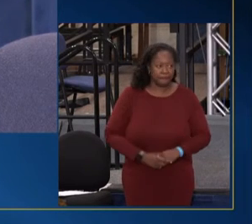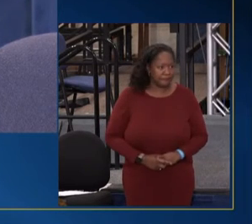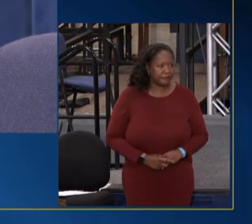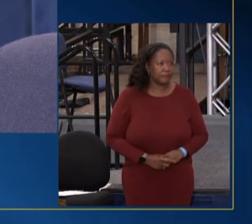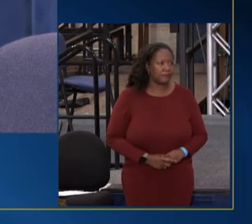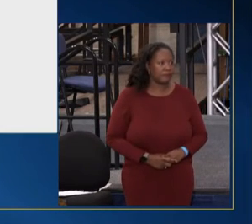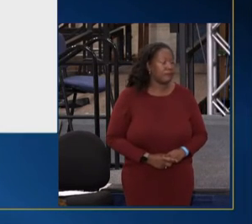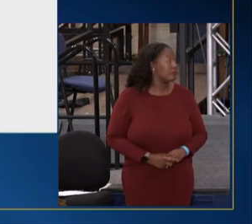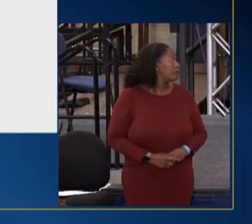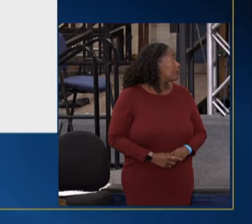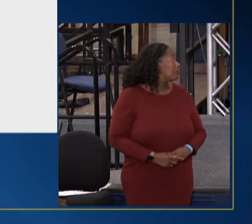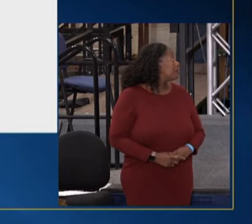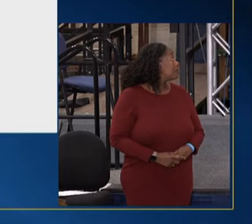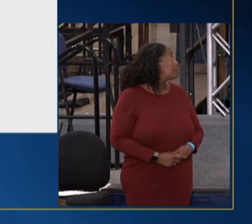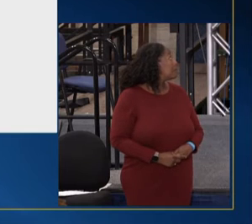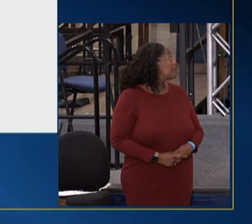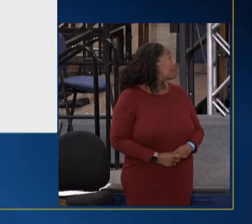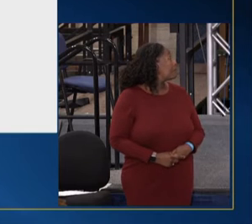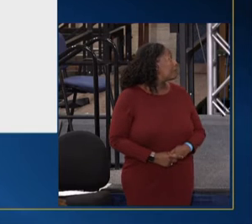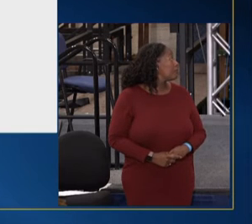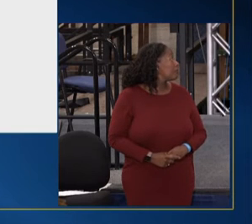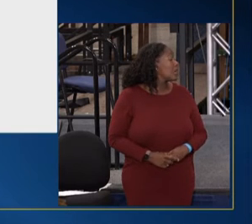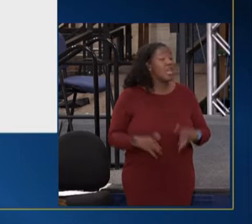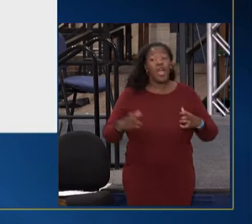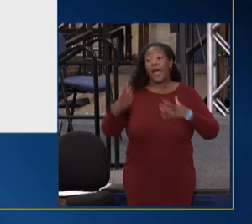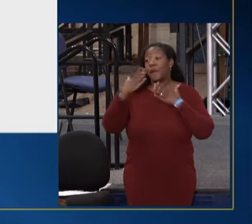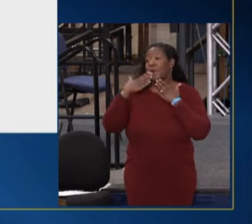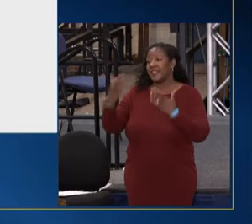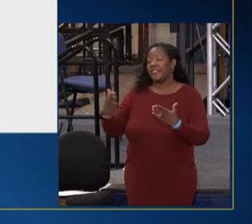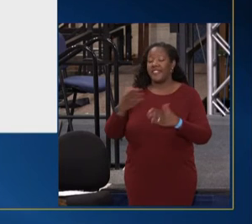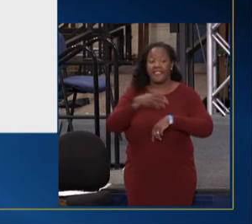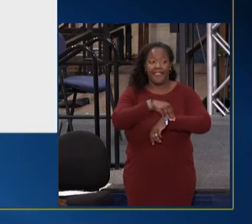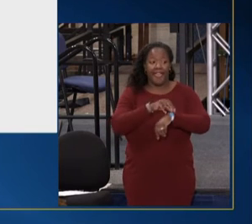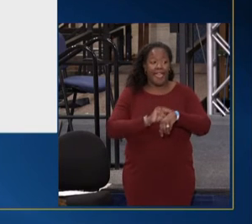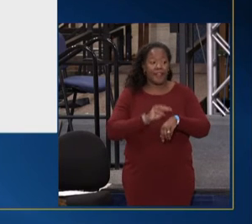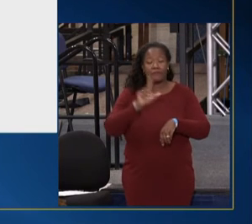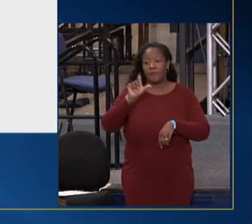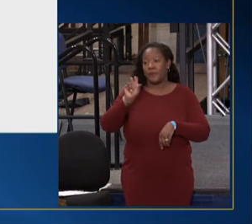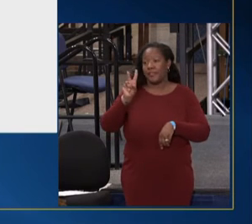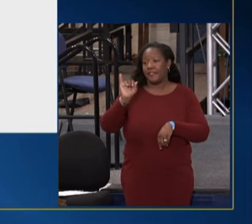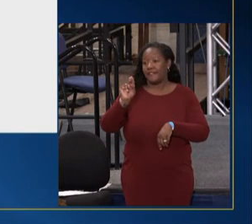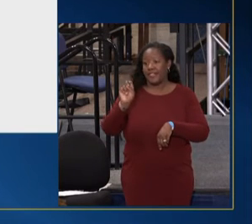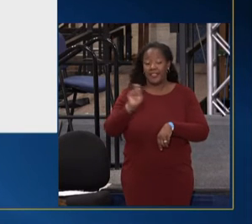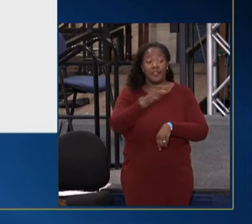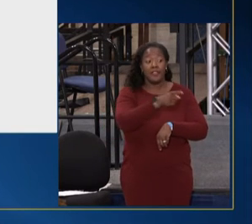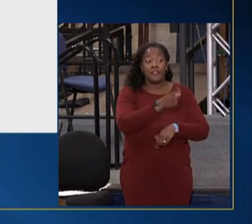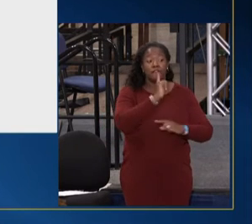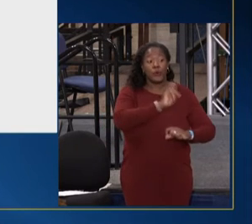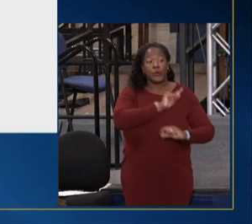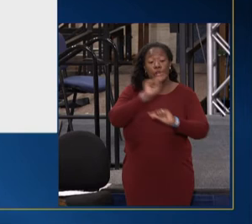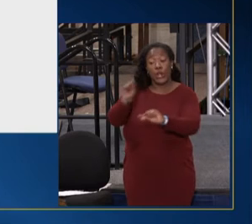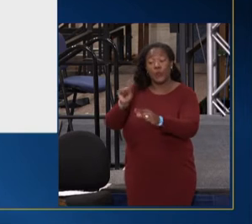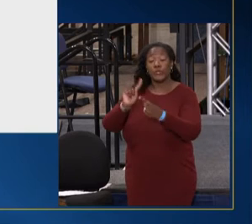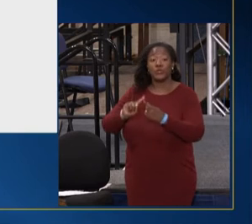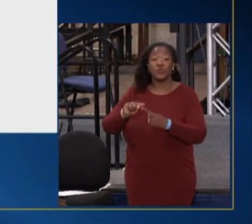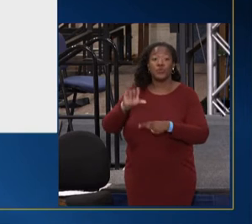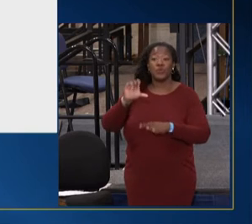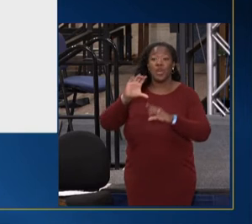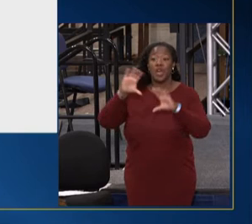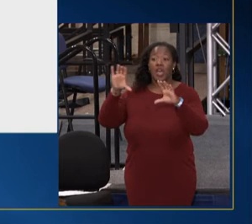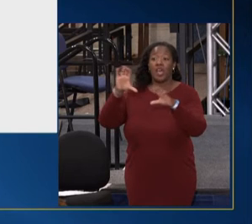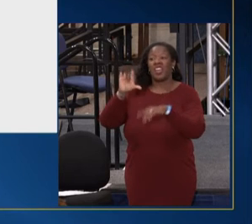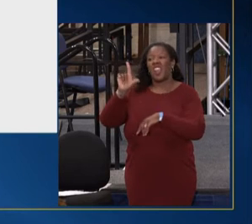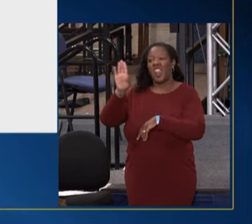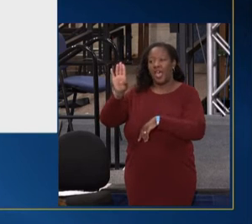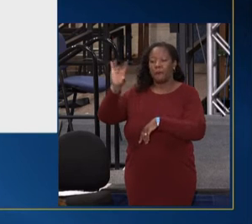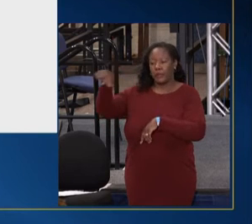I also just want to say on specialized services, I want to thank Admiral Levine for going out to Club Q after the mass shooting